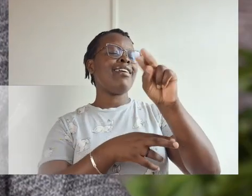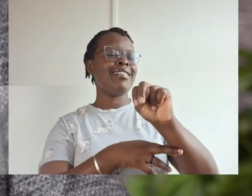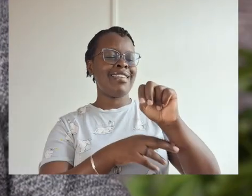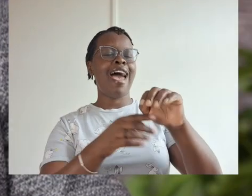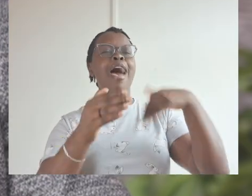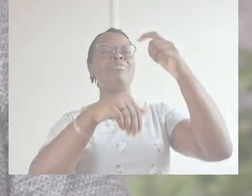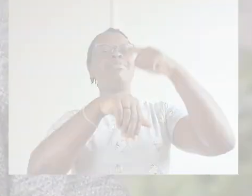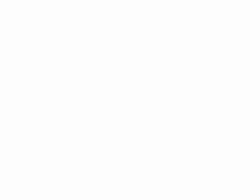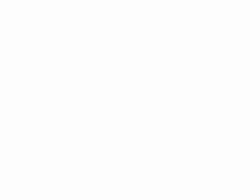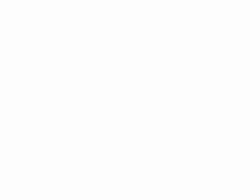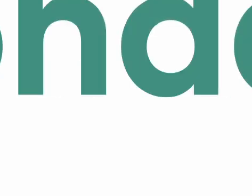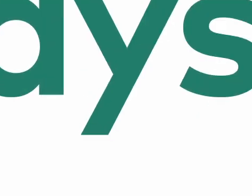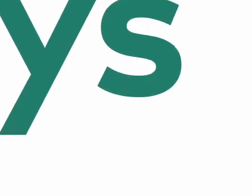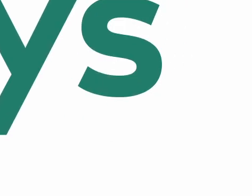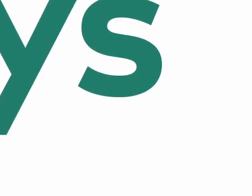goodbye.